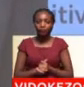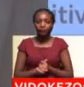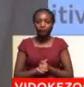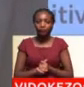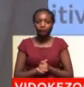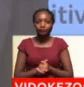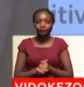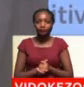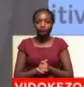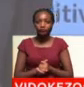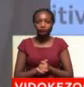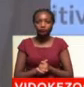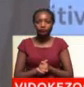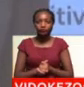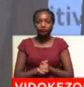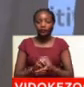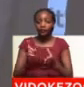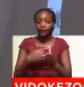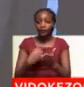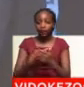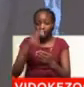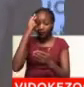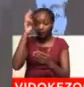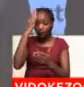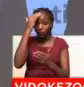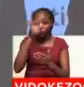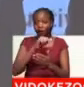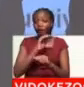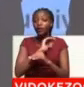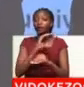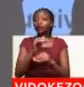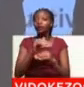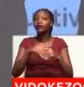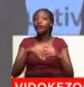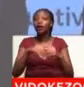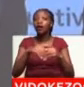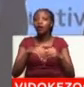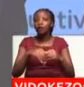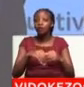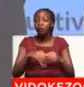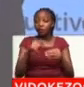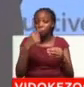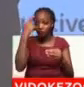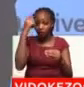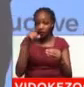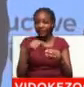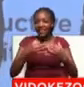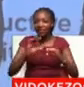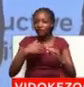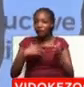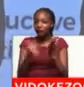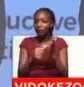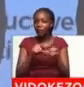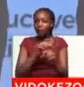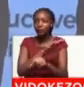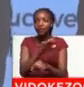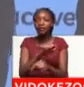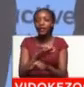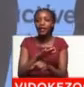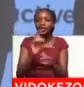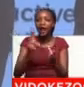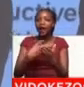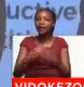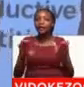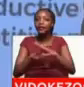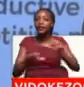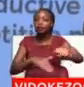invoking the Nyumba Kumis and the sub-chiefs is that if there is a problem within that area, the sub-chiefs